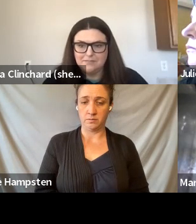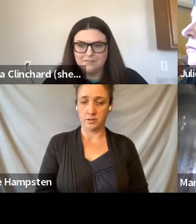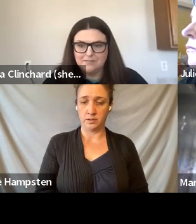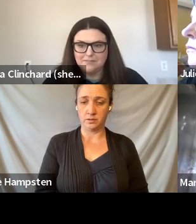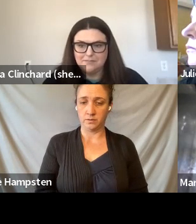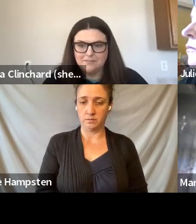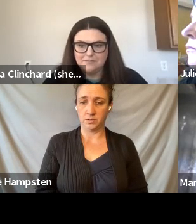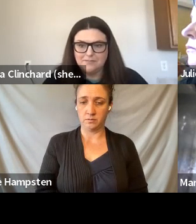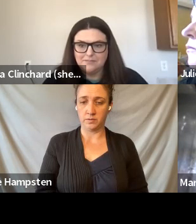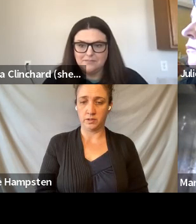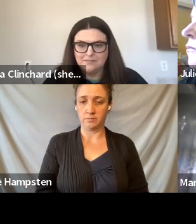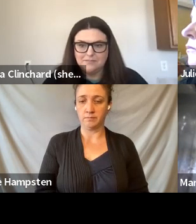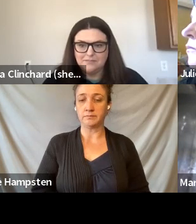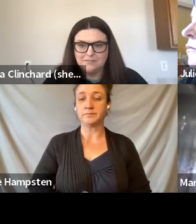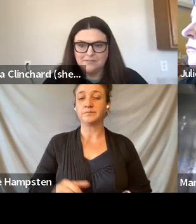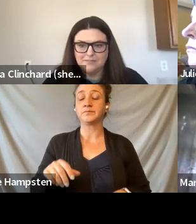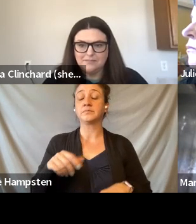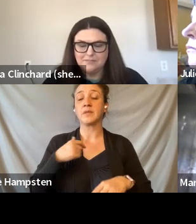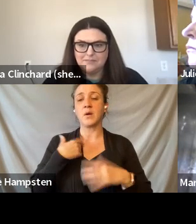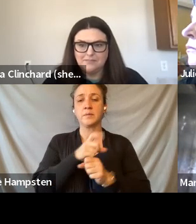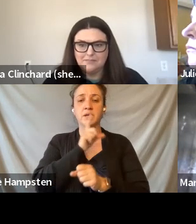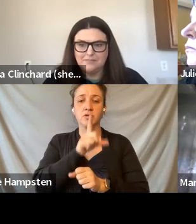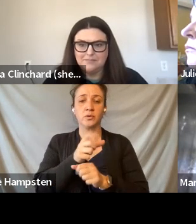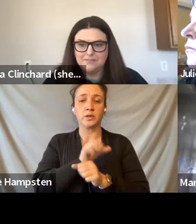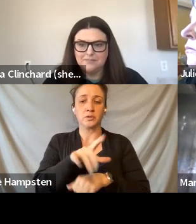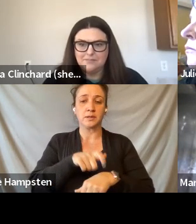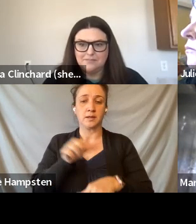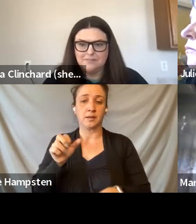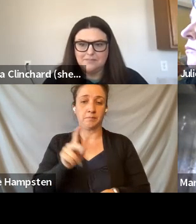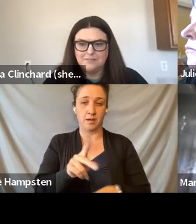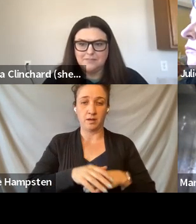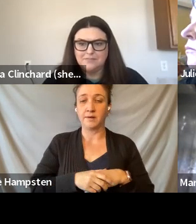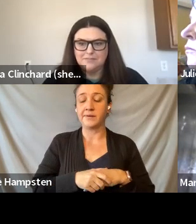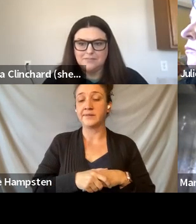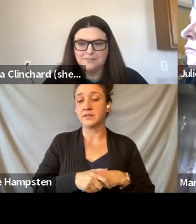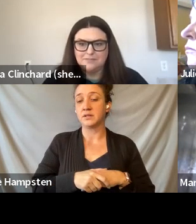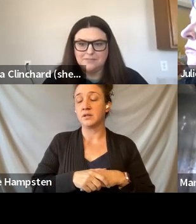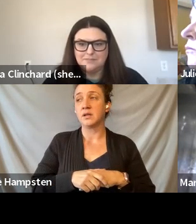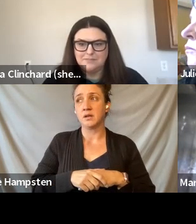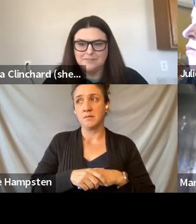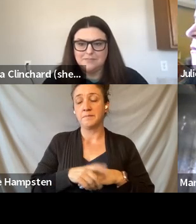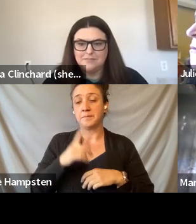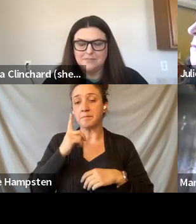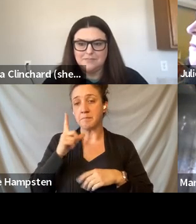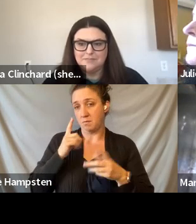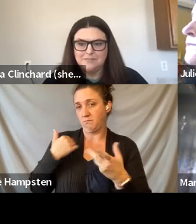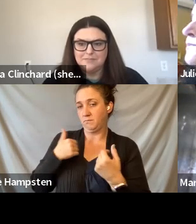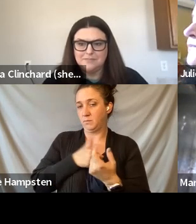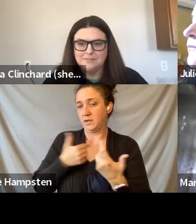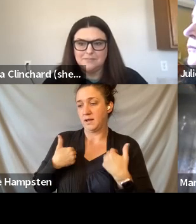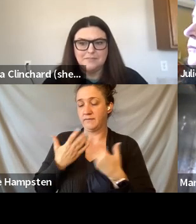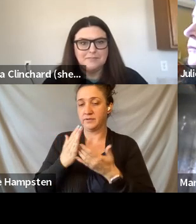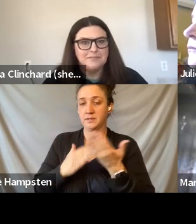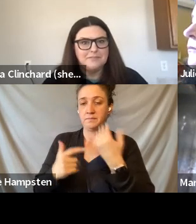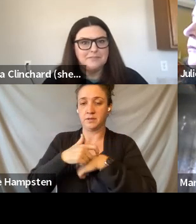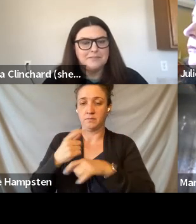So I want to make sure you get your time back, but since we do have some time, I wonder if it would be helpful. I would